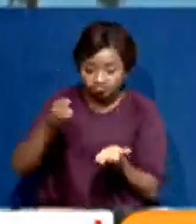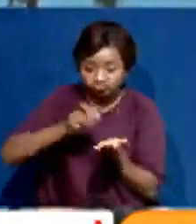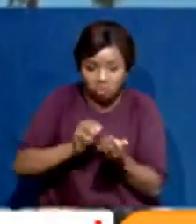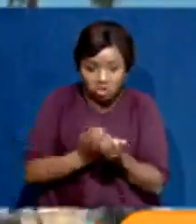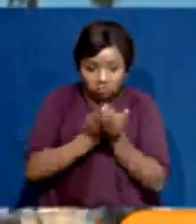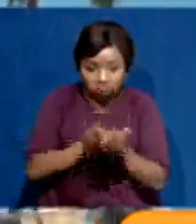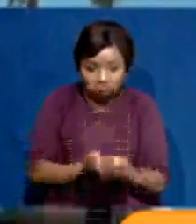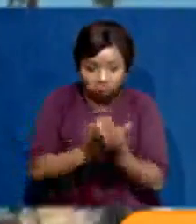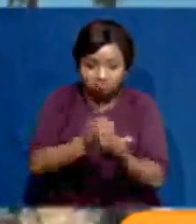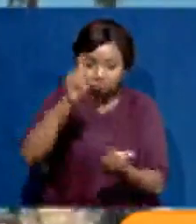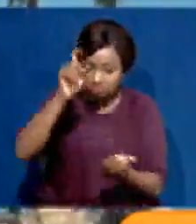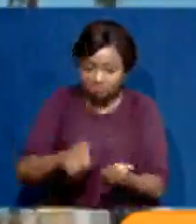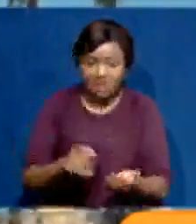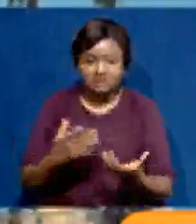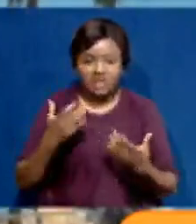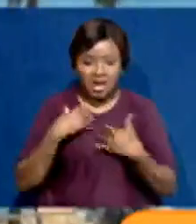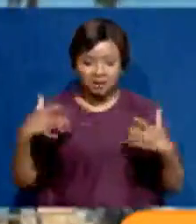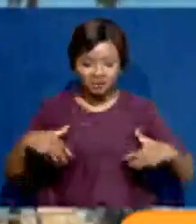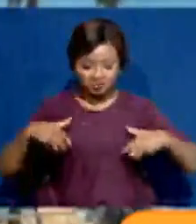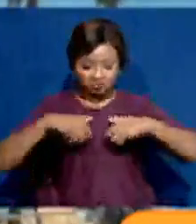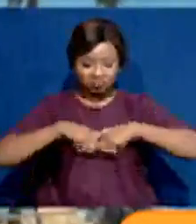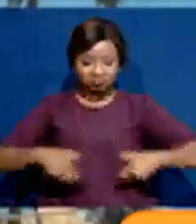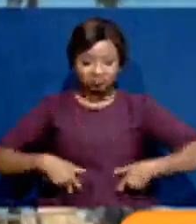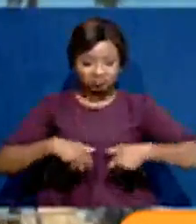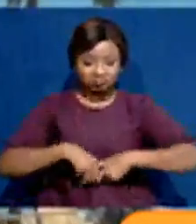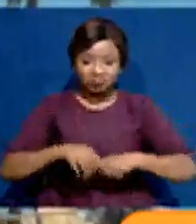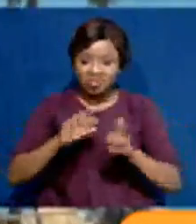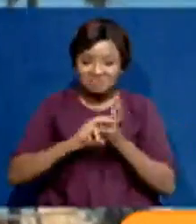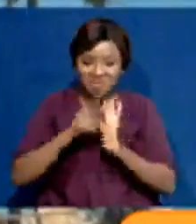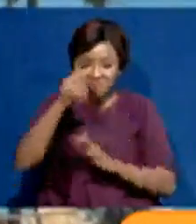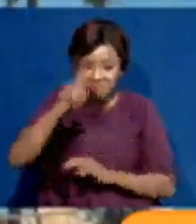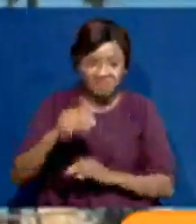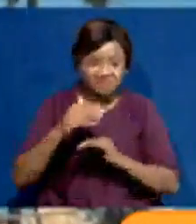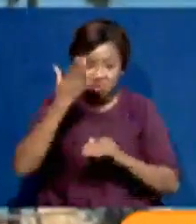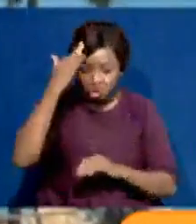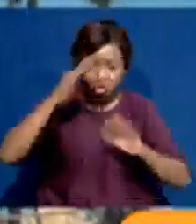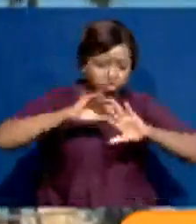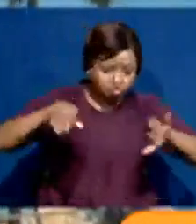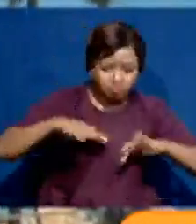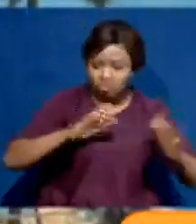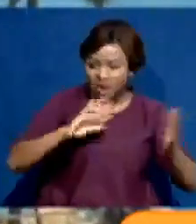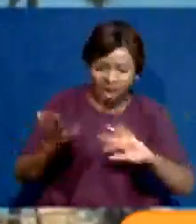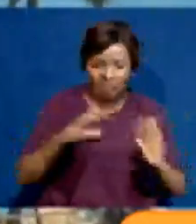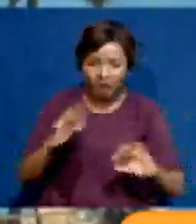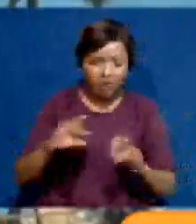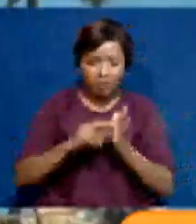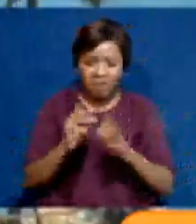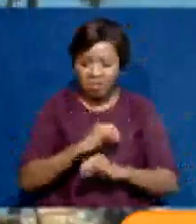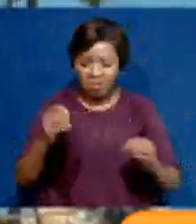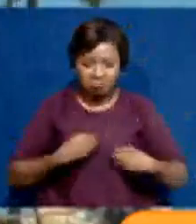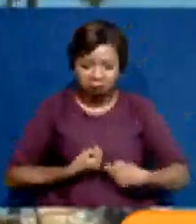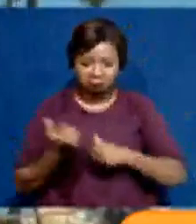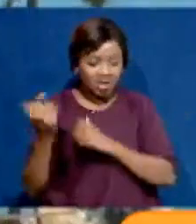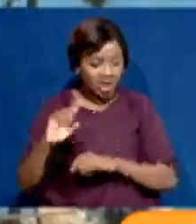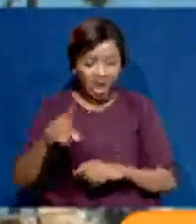life jacket. Si lazima ukue unajua kuogelea ama ujui kuogelea, lakini ni sheria kwamba watu wavai life jackets,